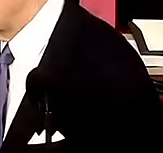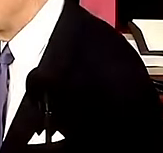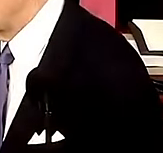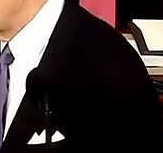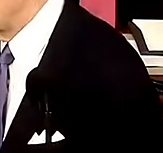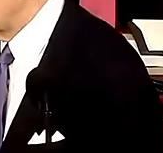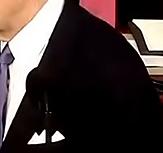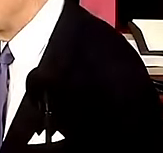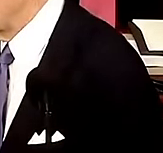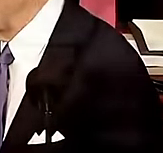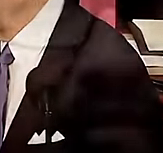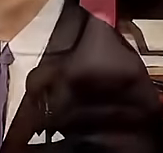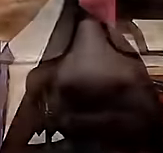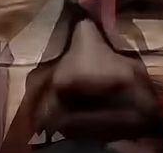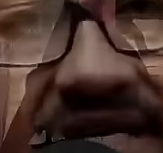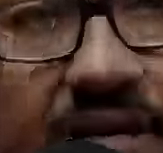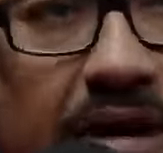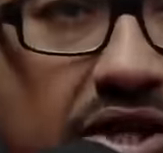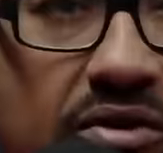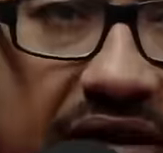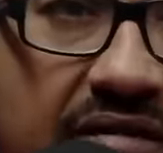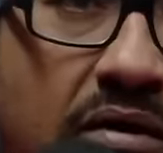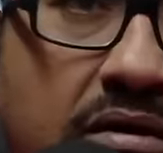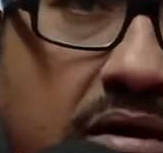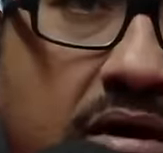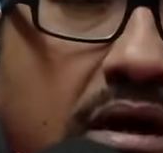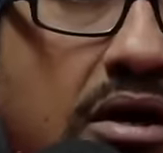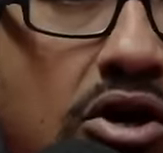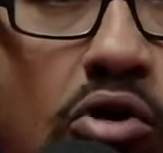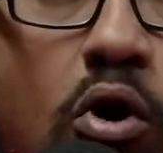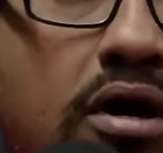picture of evil. That is the picture of evil.